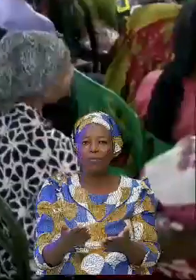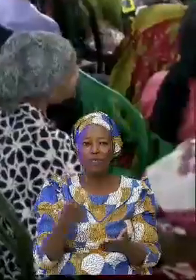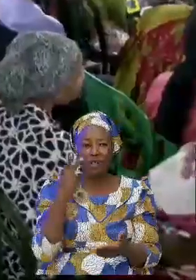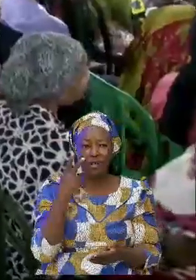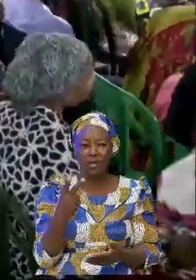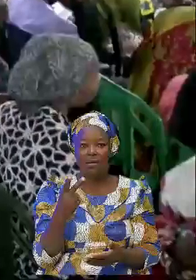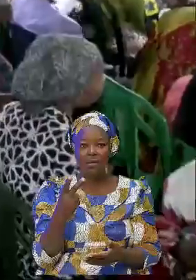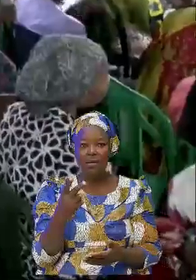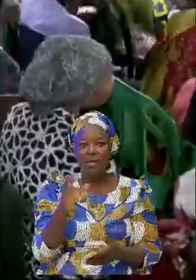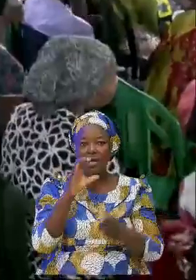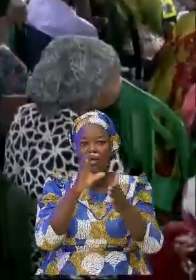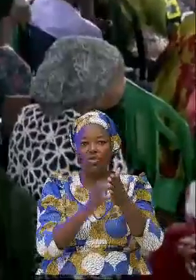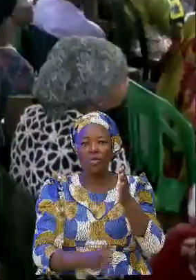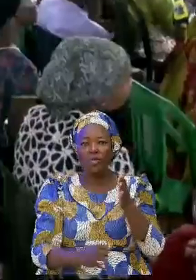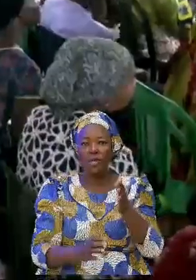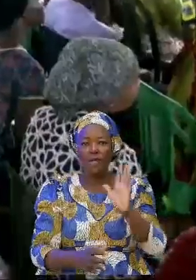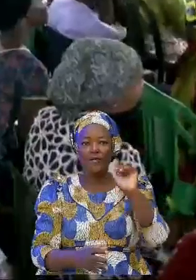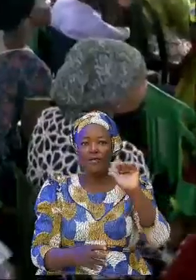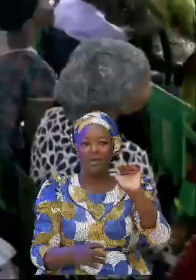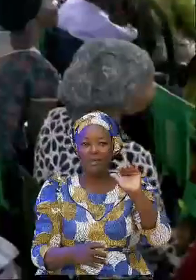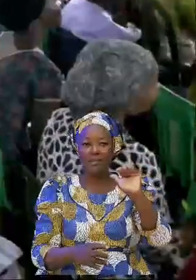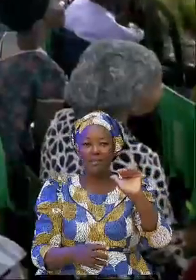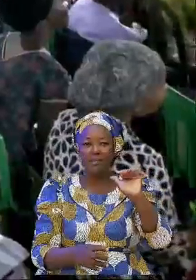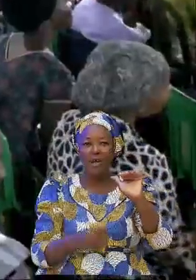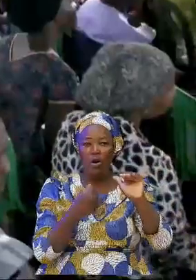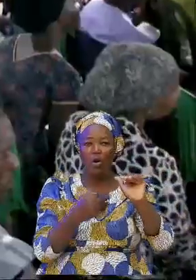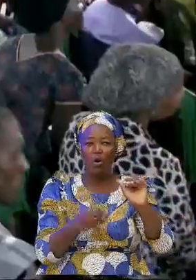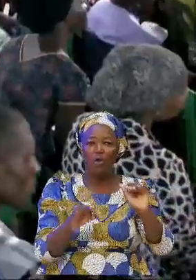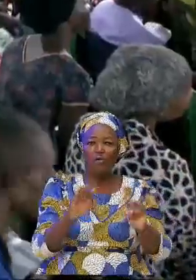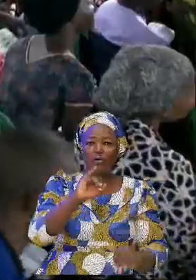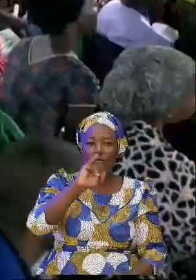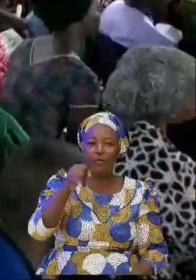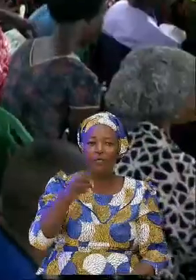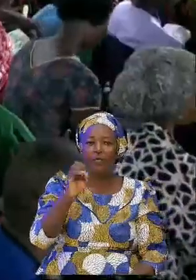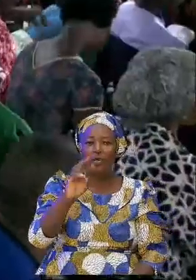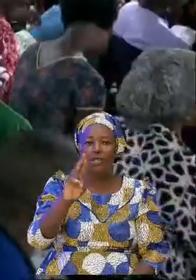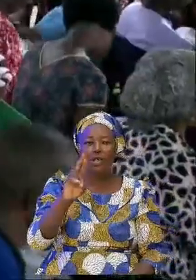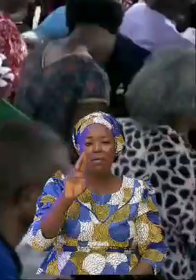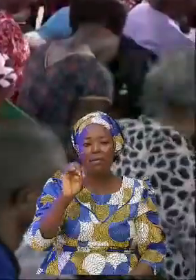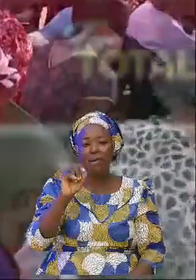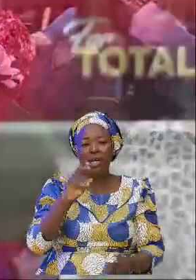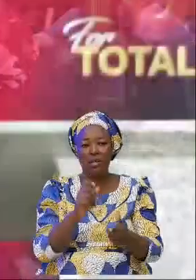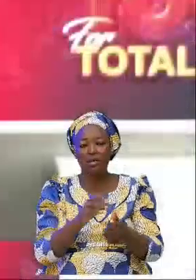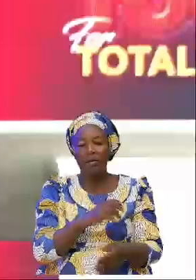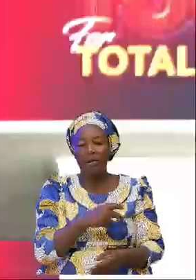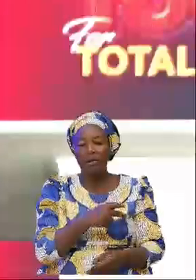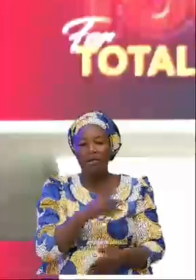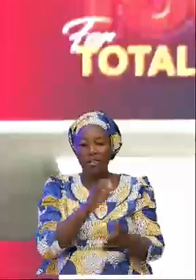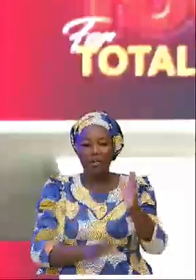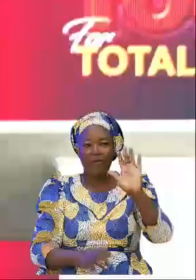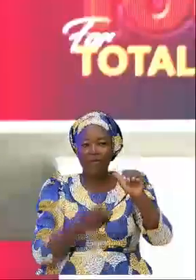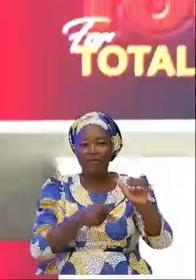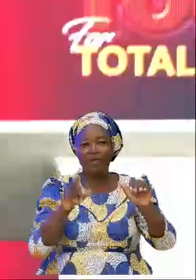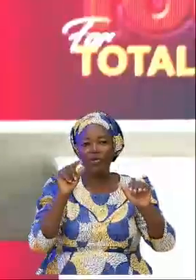And then he tells us here, look at chapter 15 of